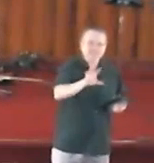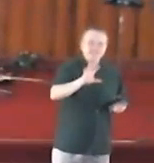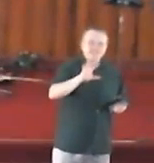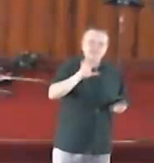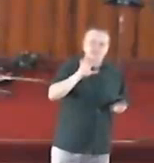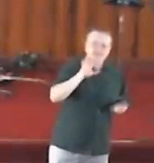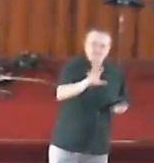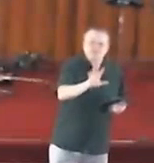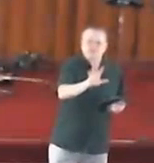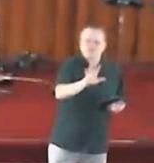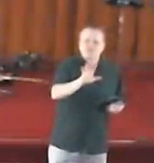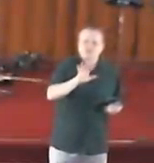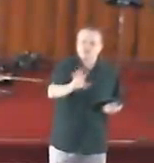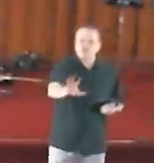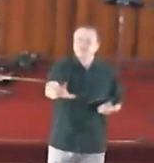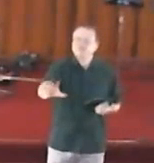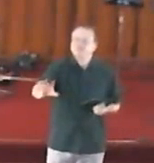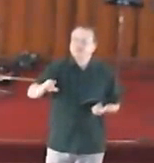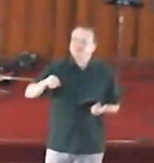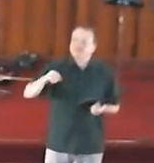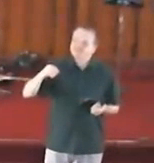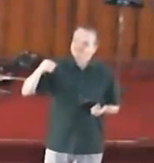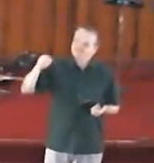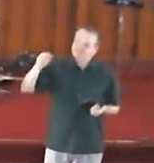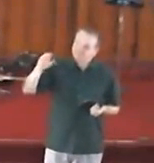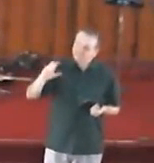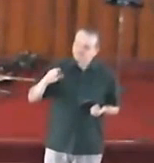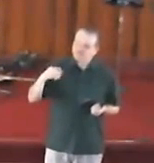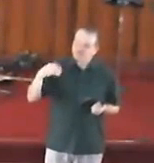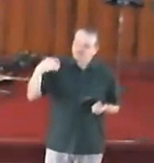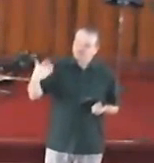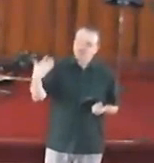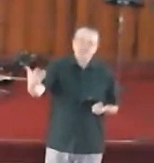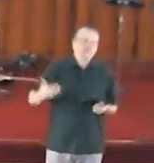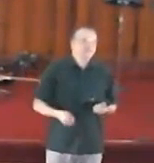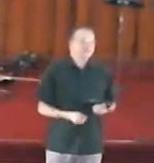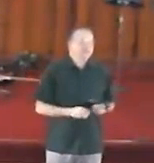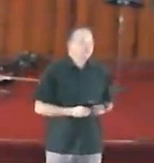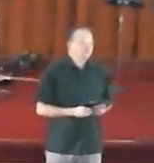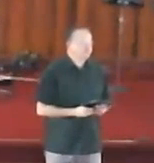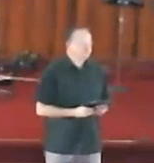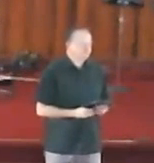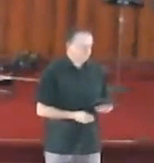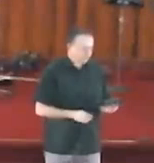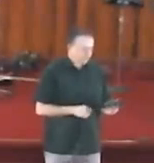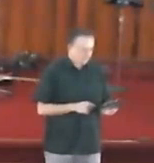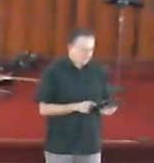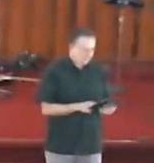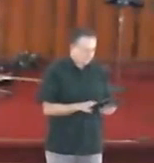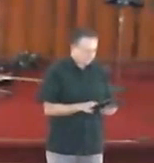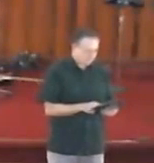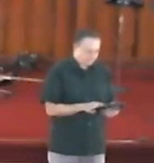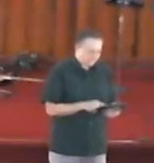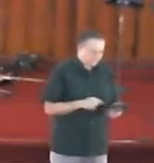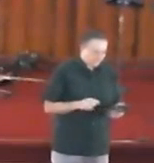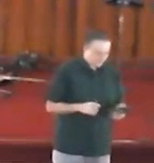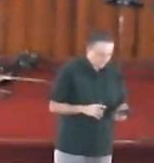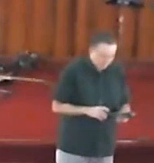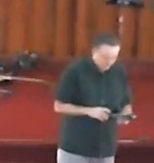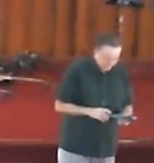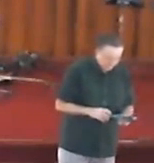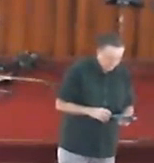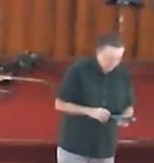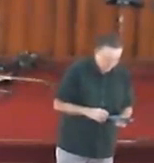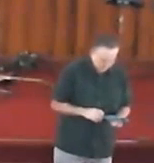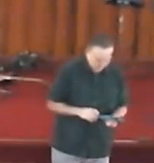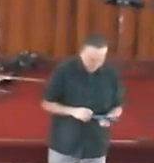trae actos sobrenaturales, eso habla bien de Jesús. But when there's an inner